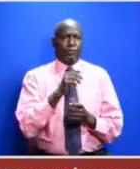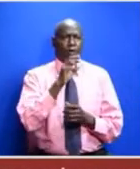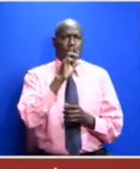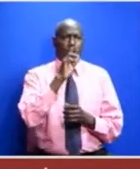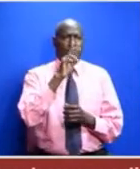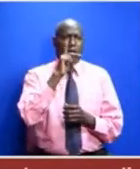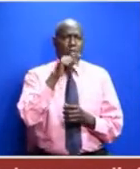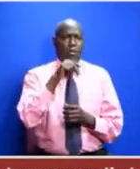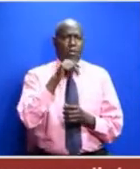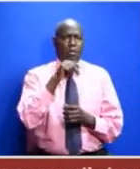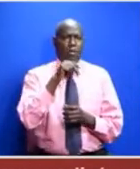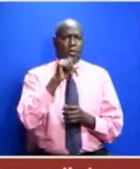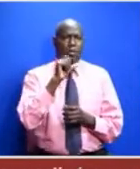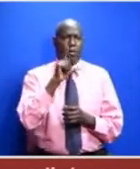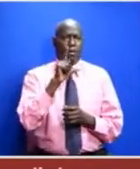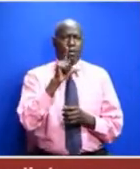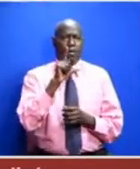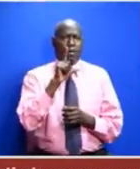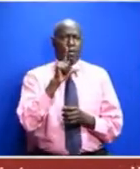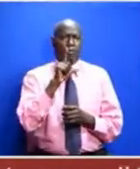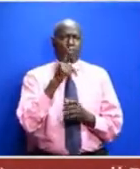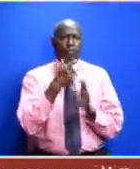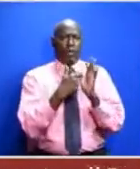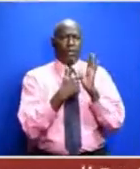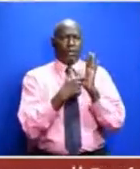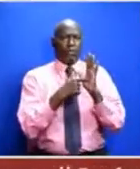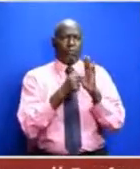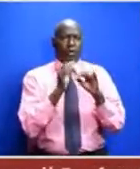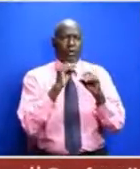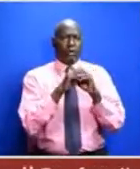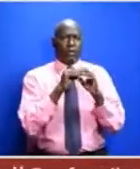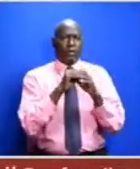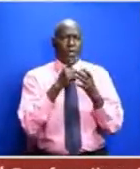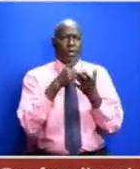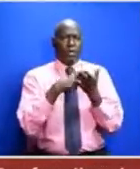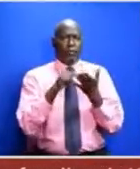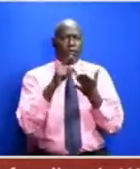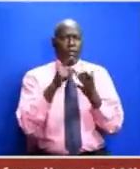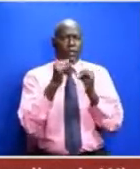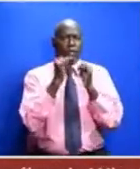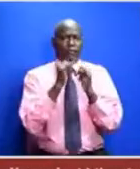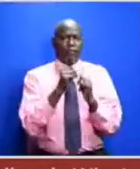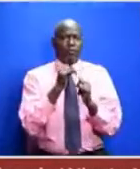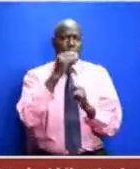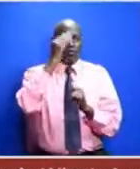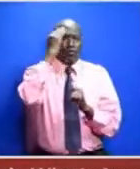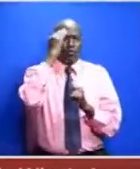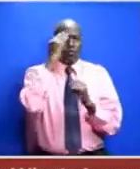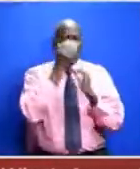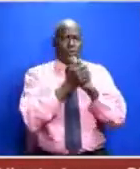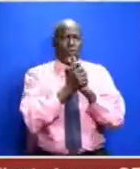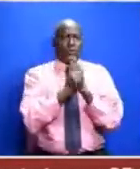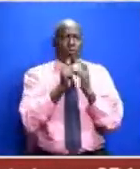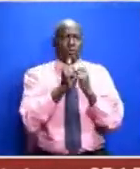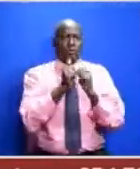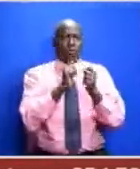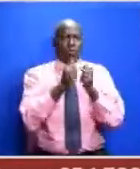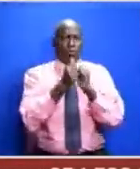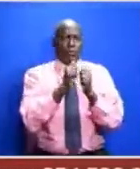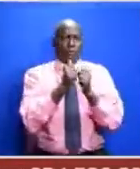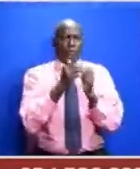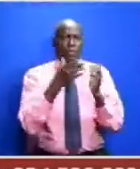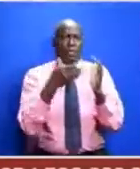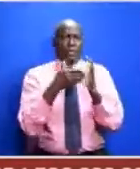RPL, a process that is used to identify, assess and certify an individual's knowledge, skills and